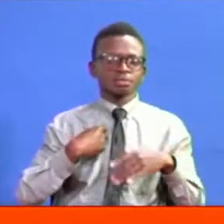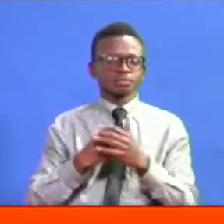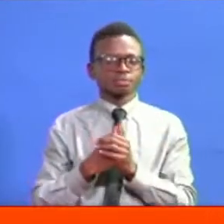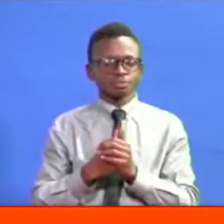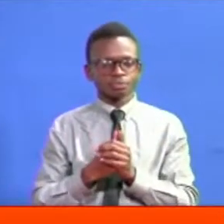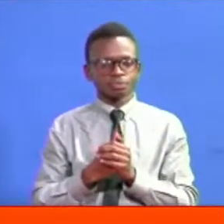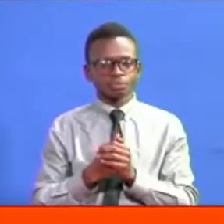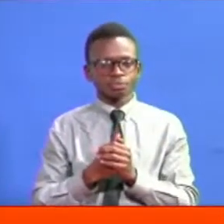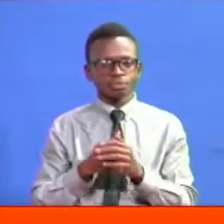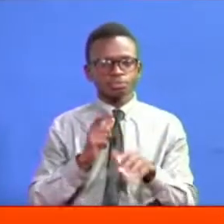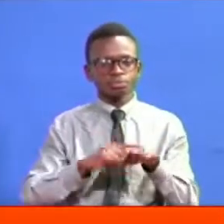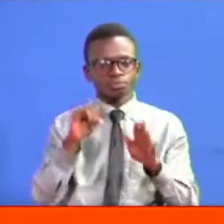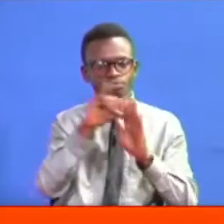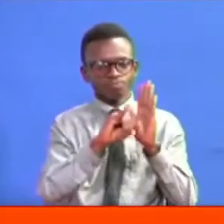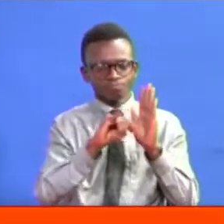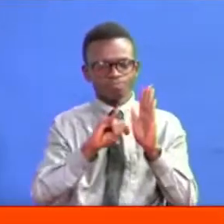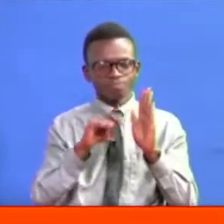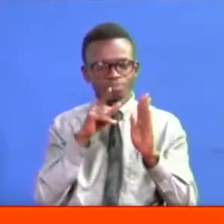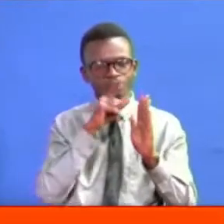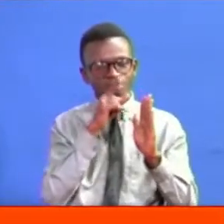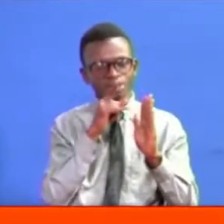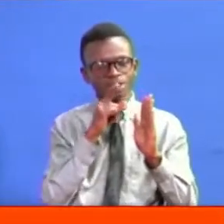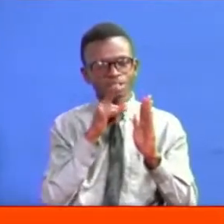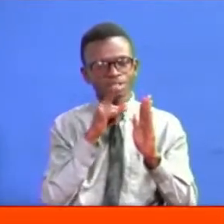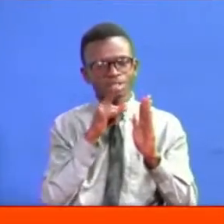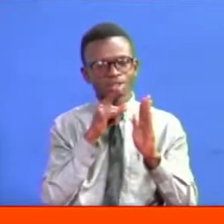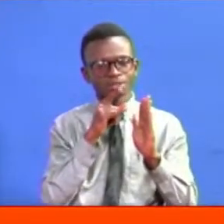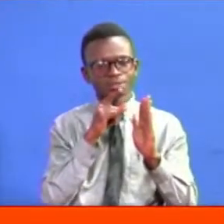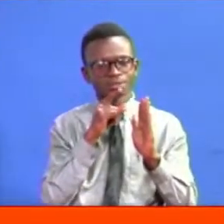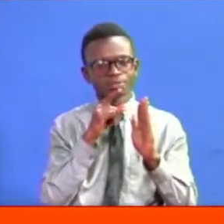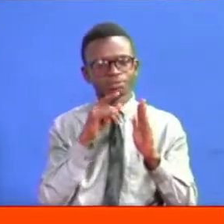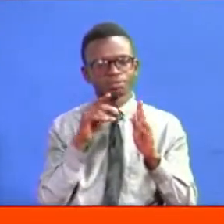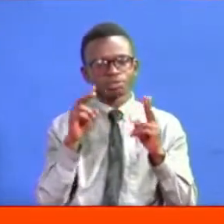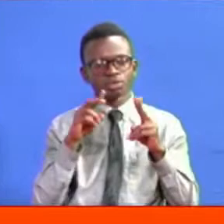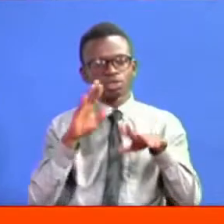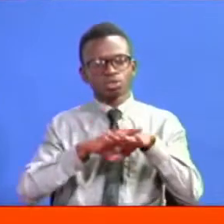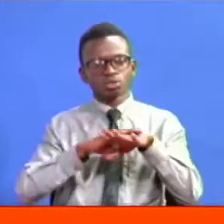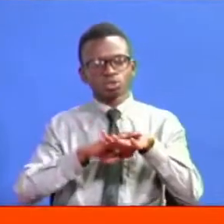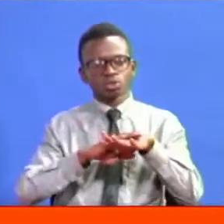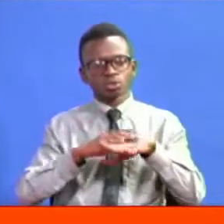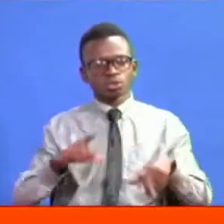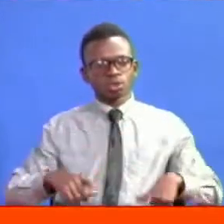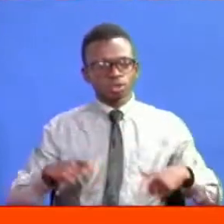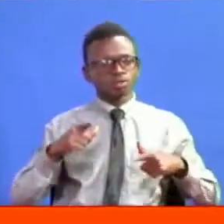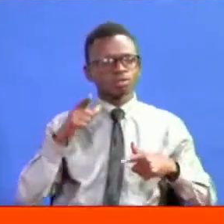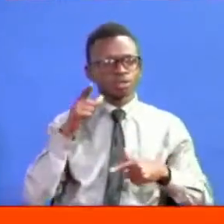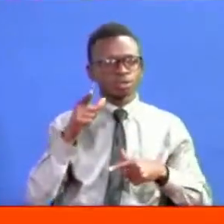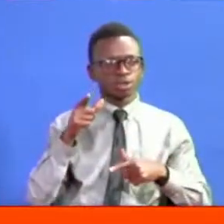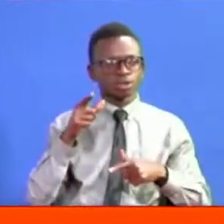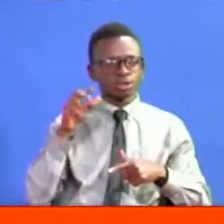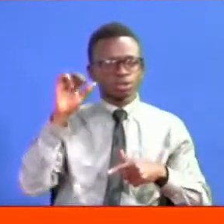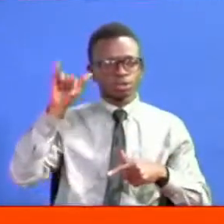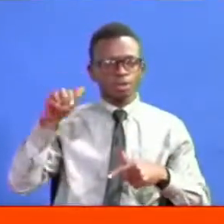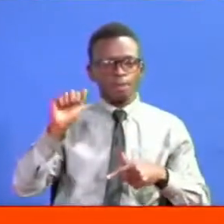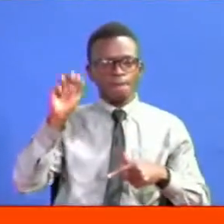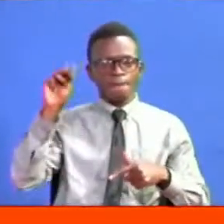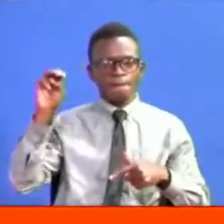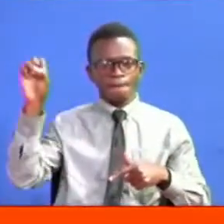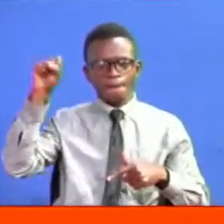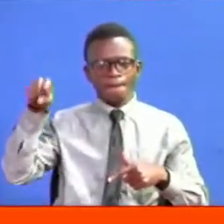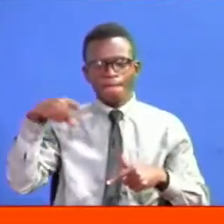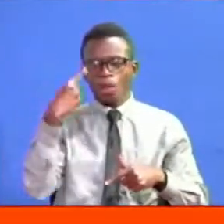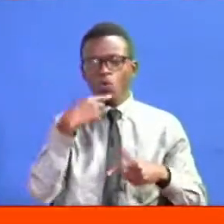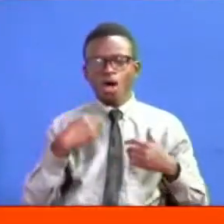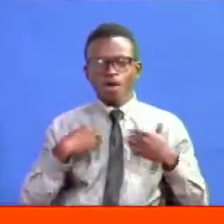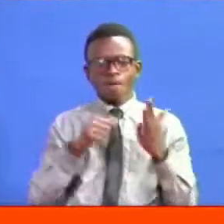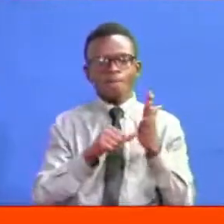As painting is a journey of a free soul, James Mutugi Wangeshi is an artist whose journey has been full of ups and downs.